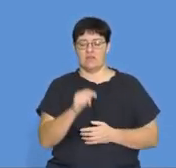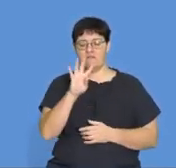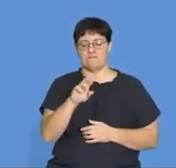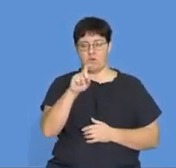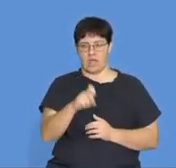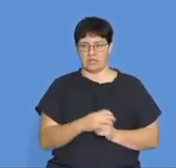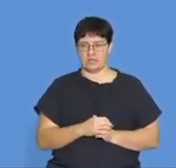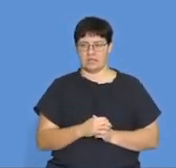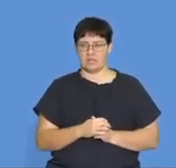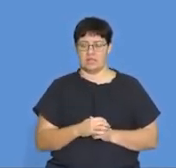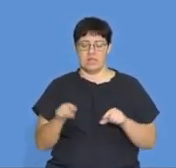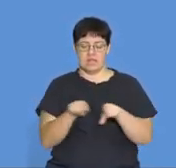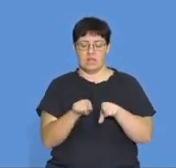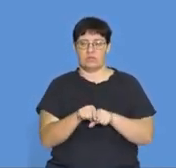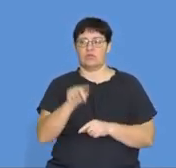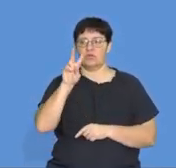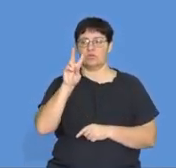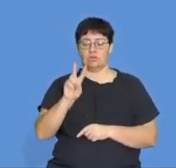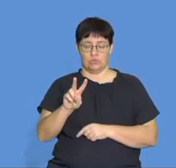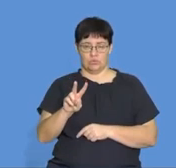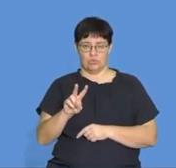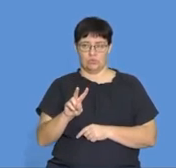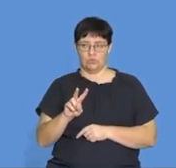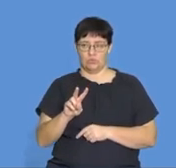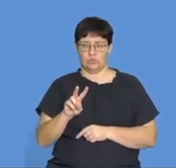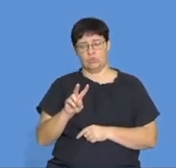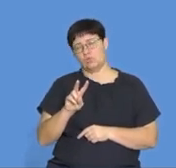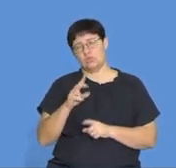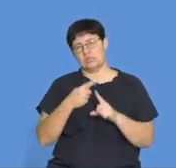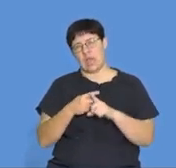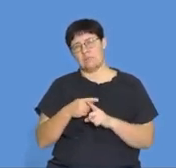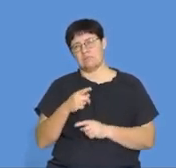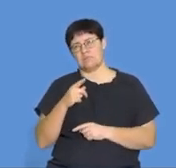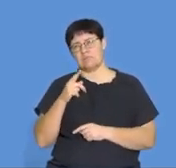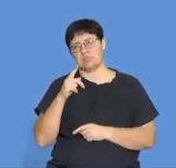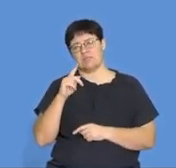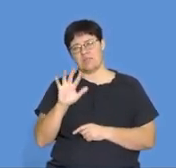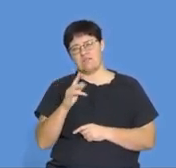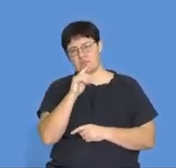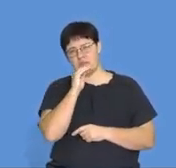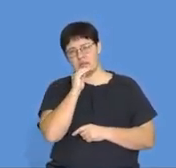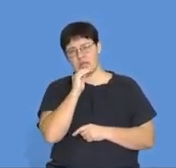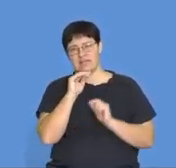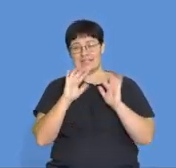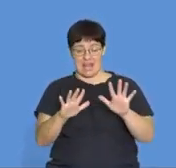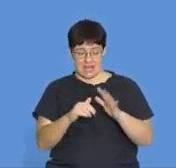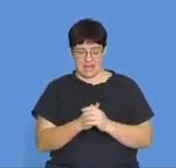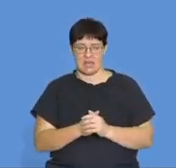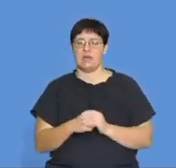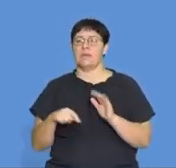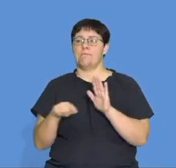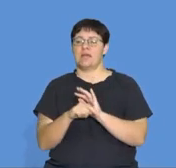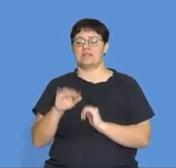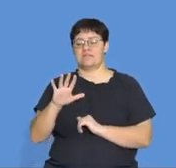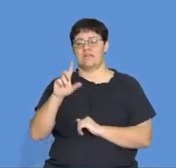by 4x is equals to, if I multiply this side by 5, it will be 10